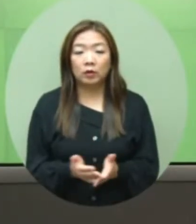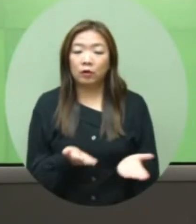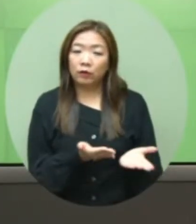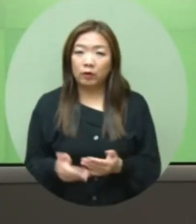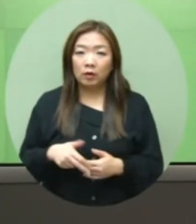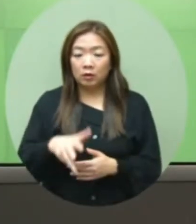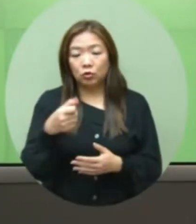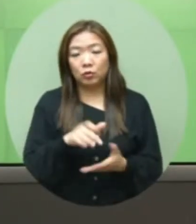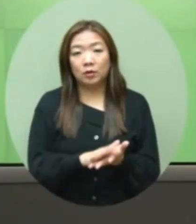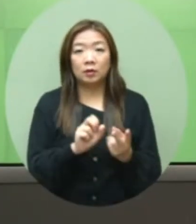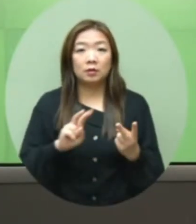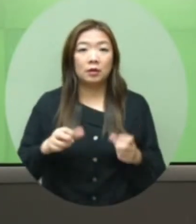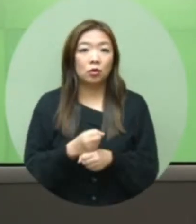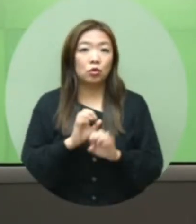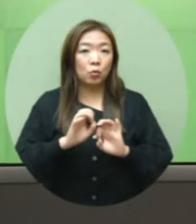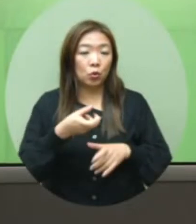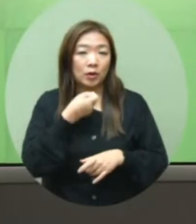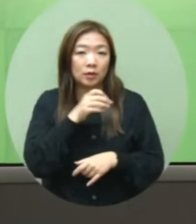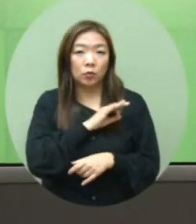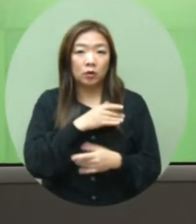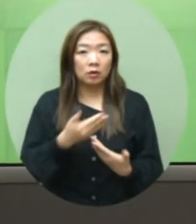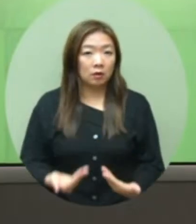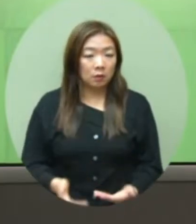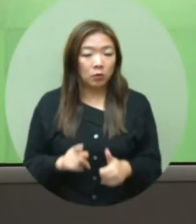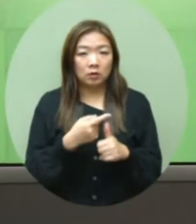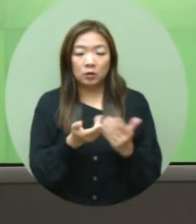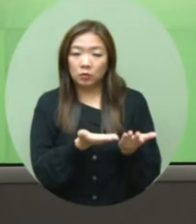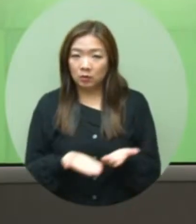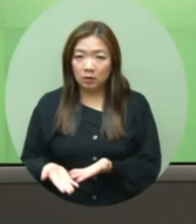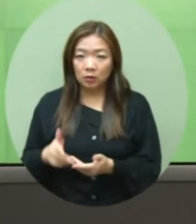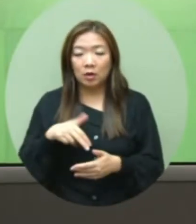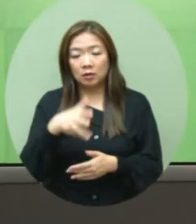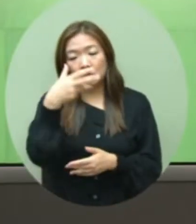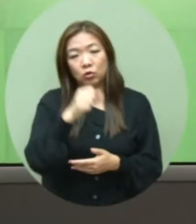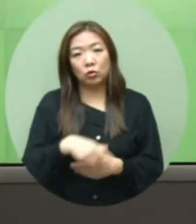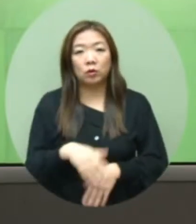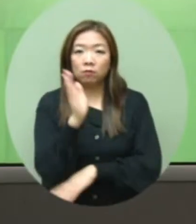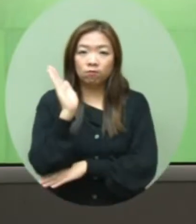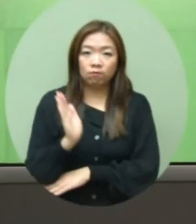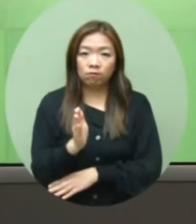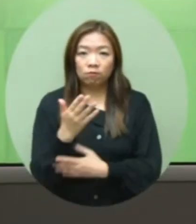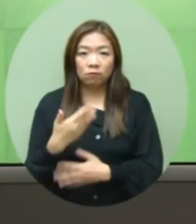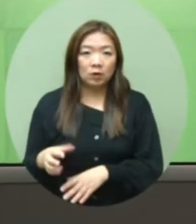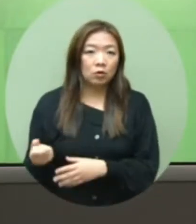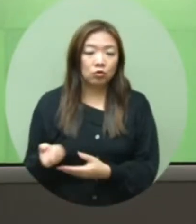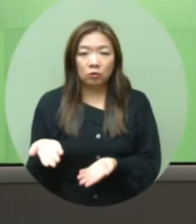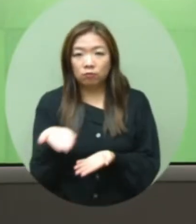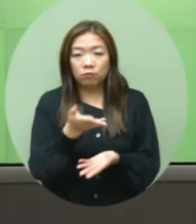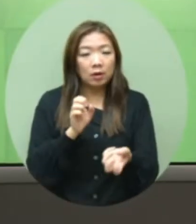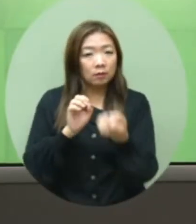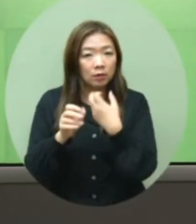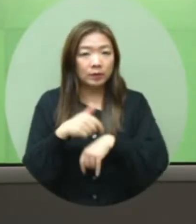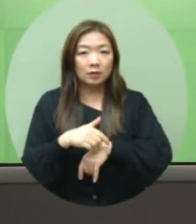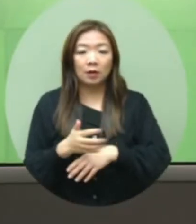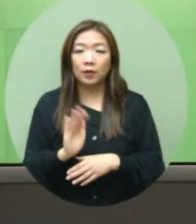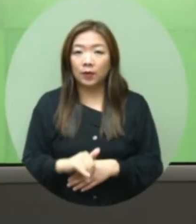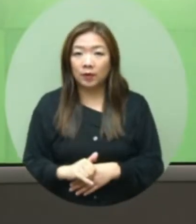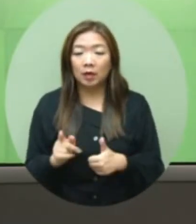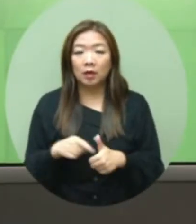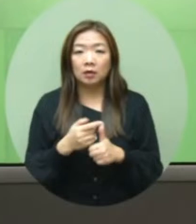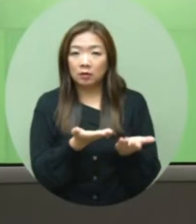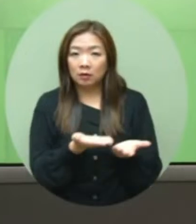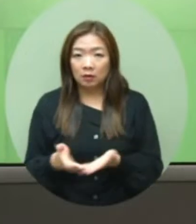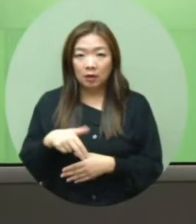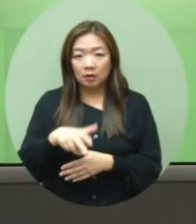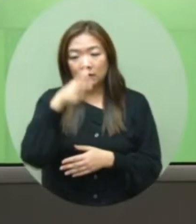Friends from the media, welcome to the 2024 Policy Address press conference. We will first hear from the Chief Executive before